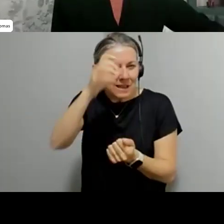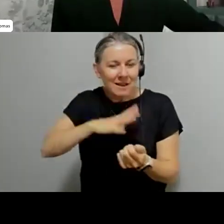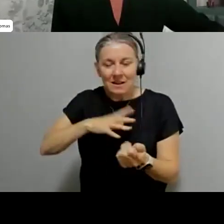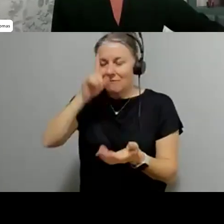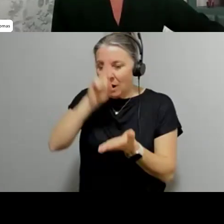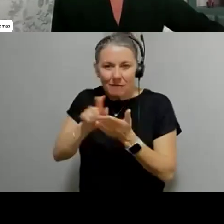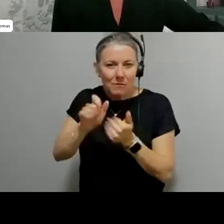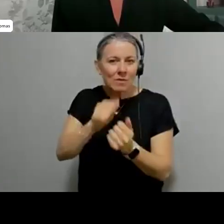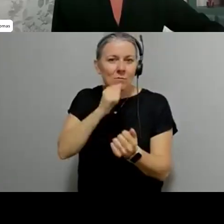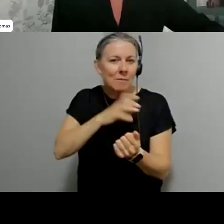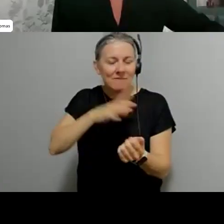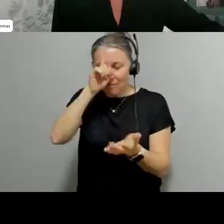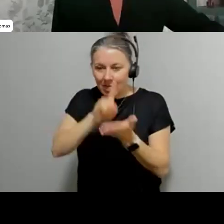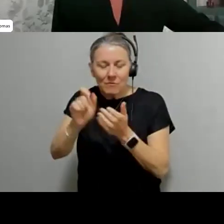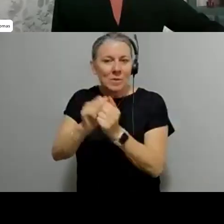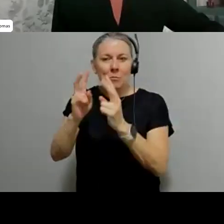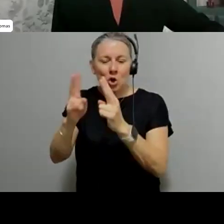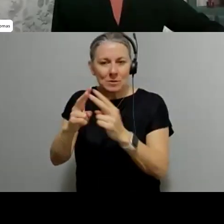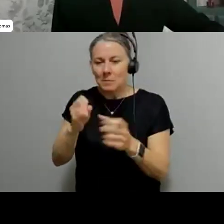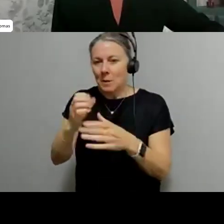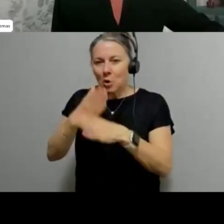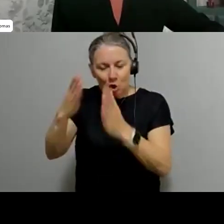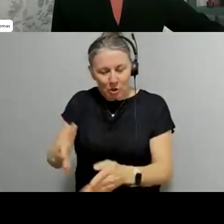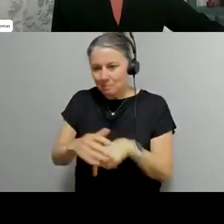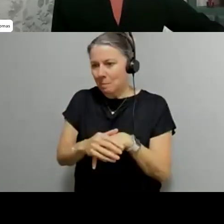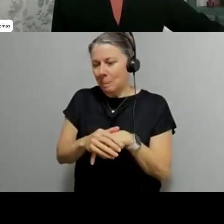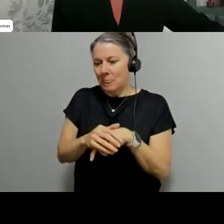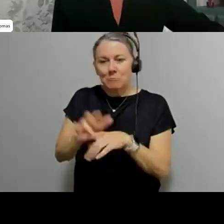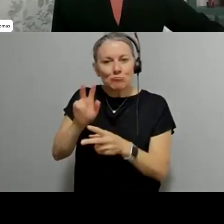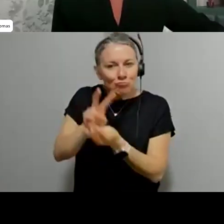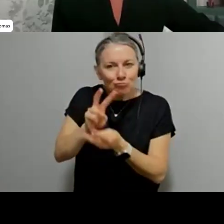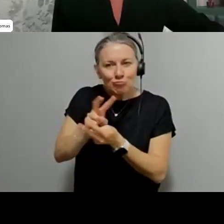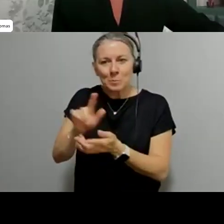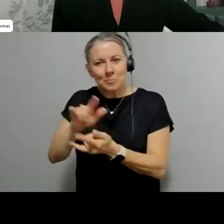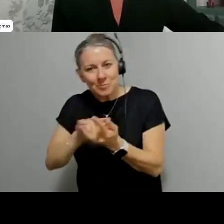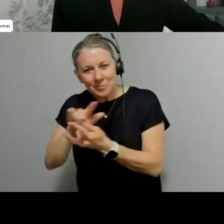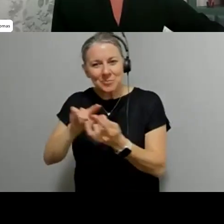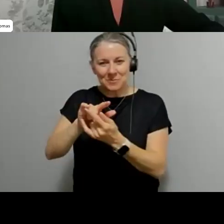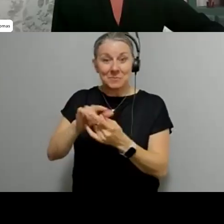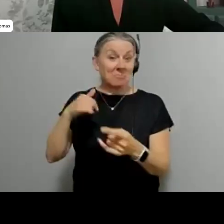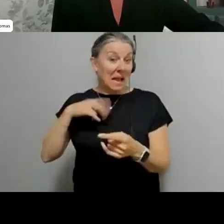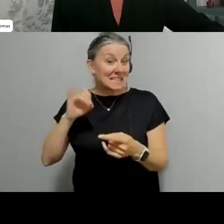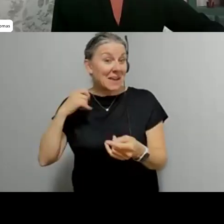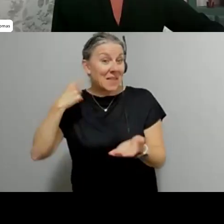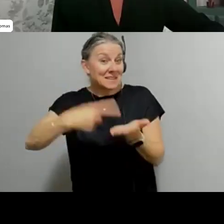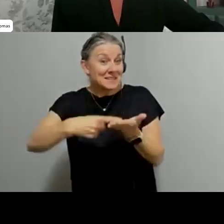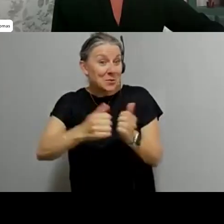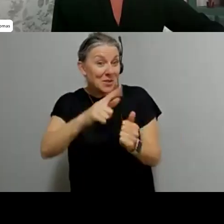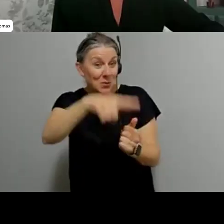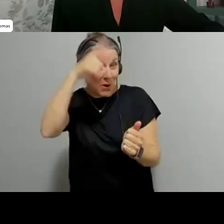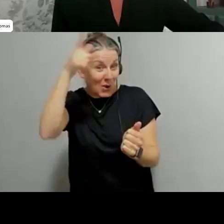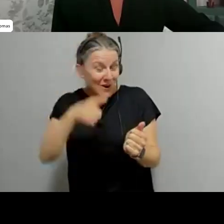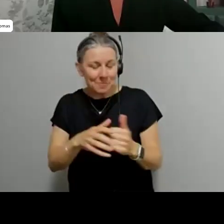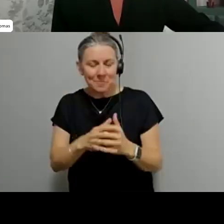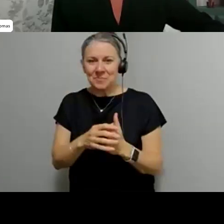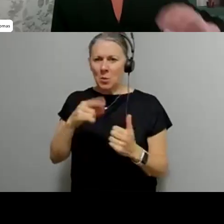so I had conversations about that. I had a conversation with you, Laura, in my book. And we sort of went down this path. What